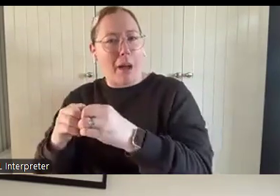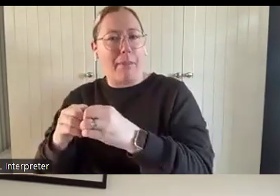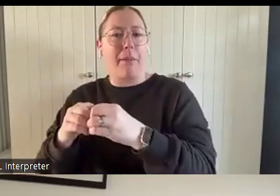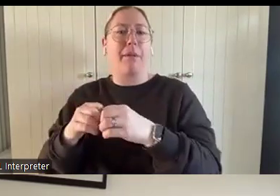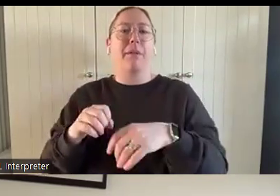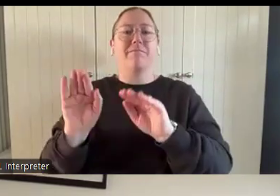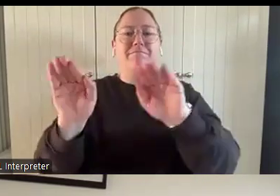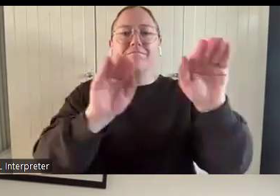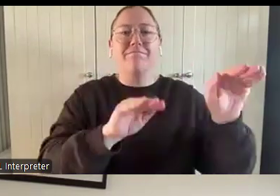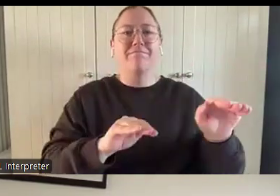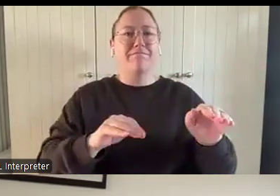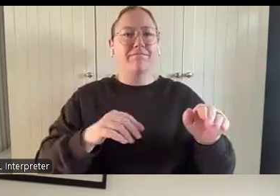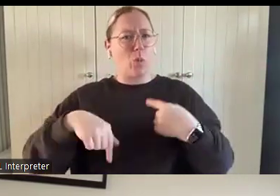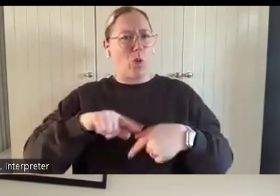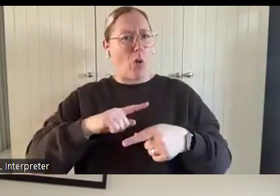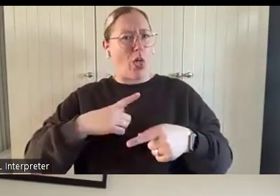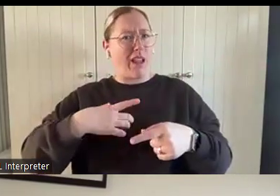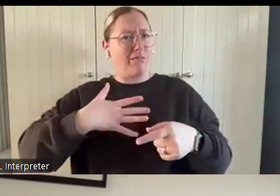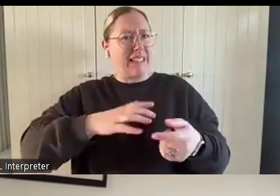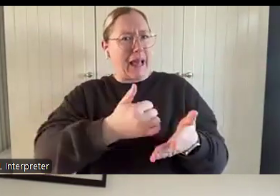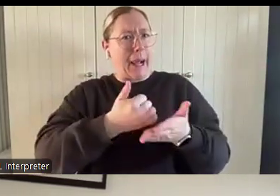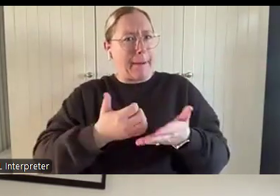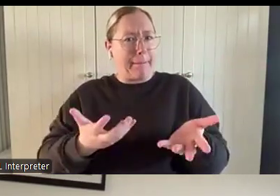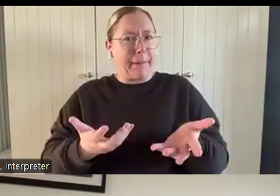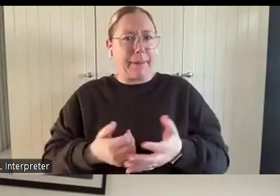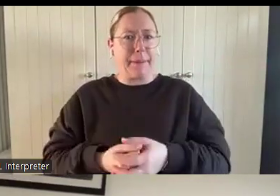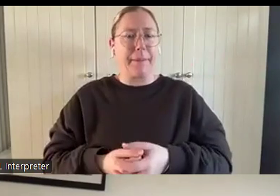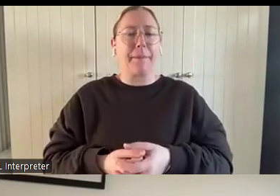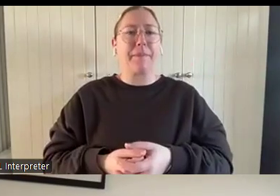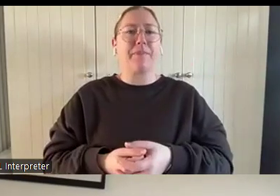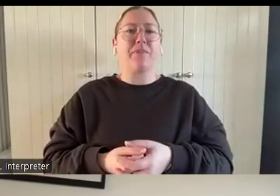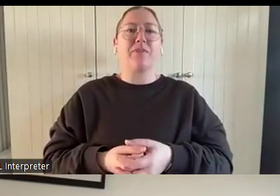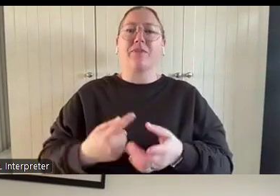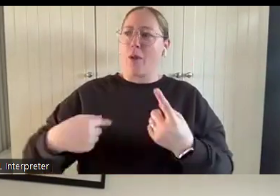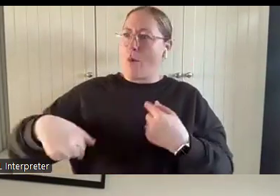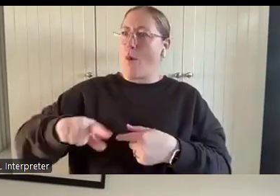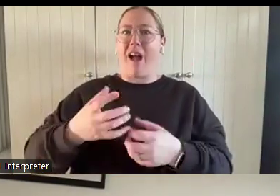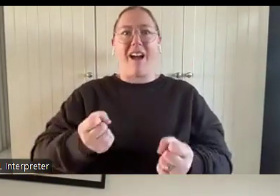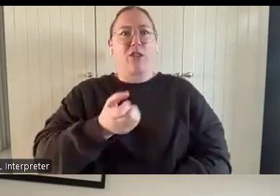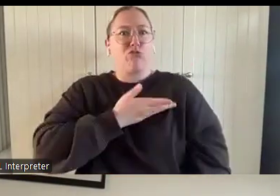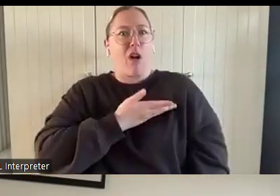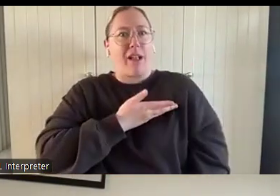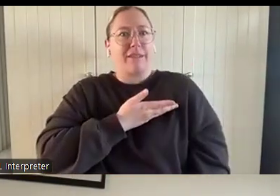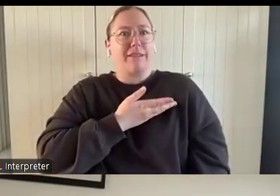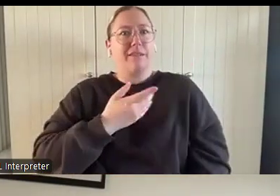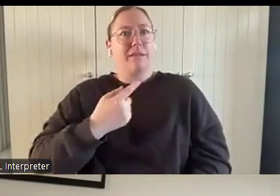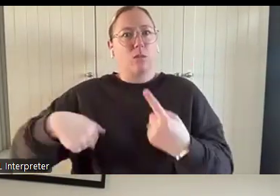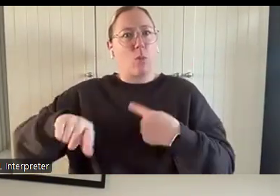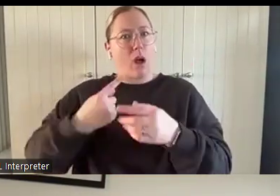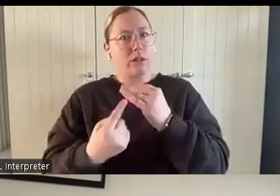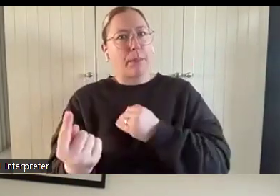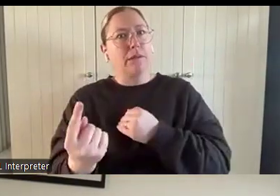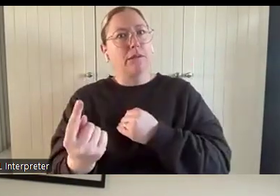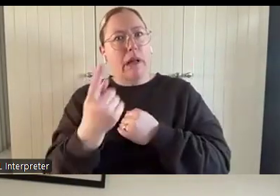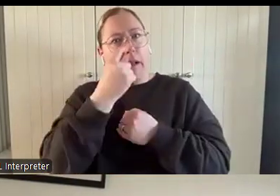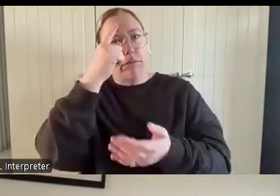to our communities, and we got rights to do whatever we think is suitable for us. We have independence. We need to make decisions for